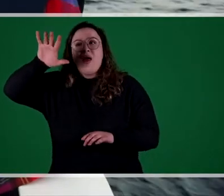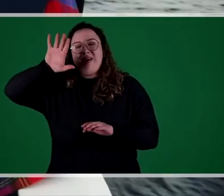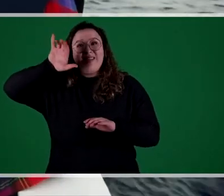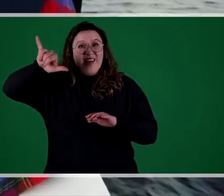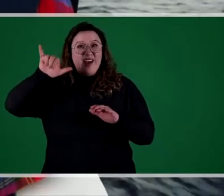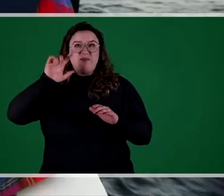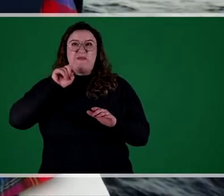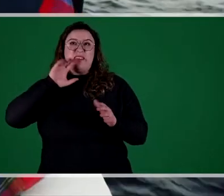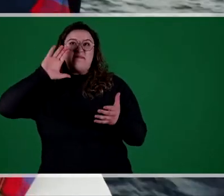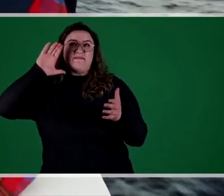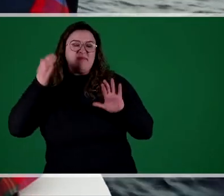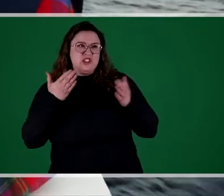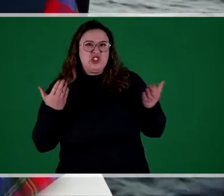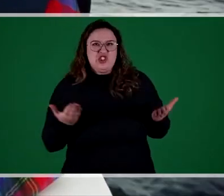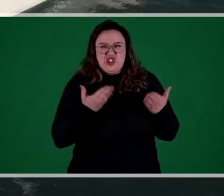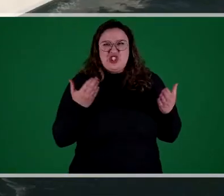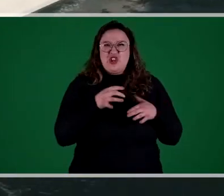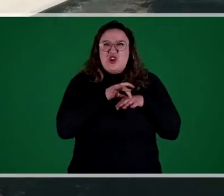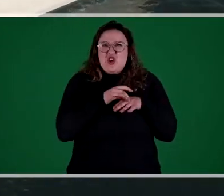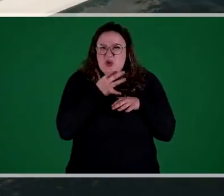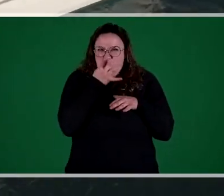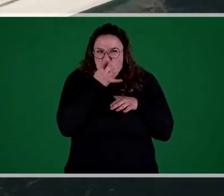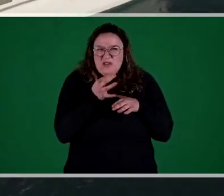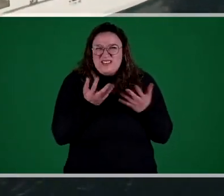space, except it's right here on Earth.